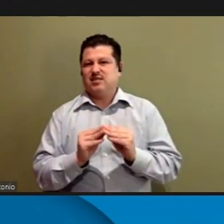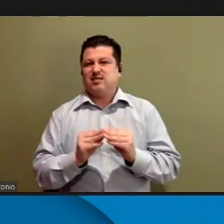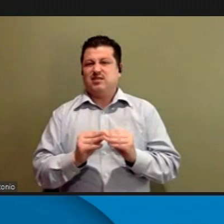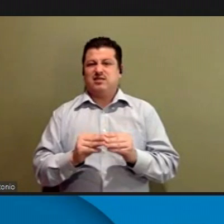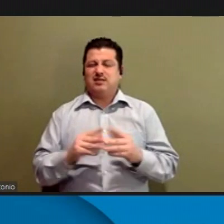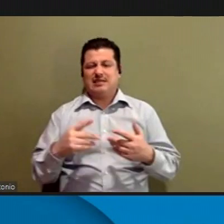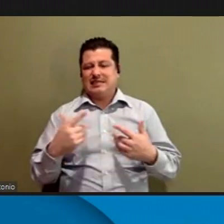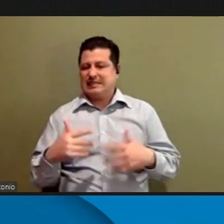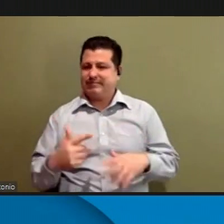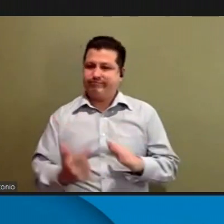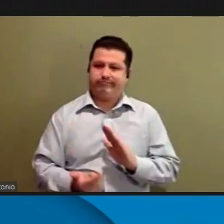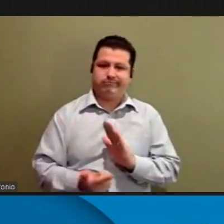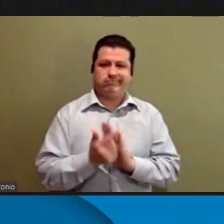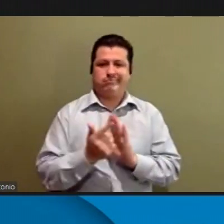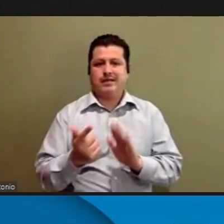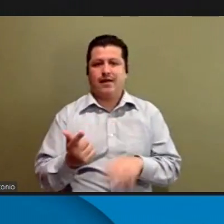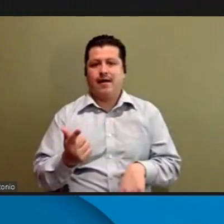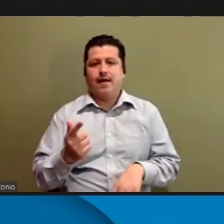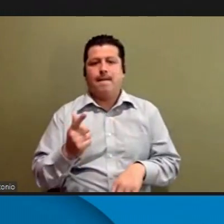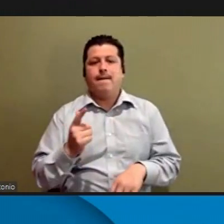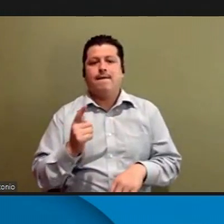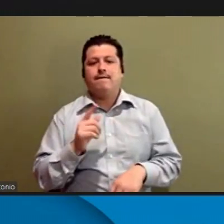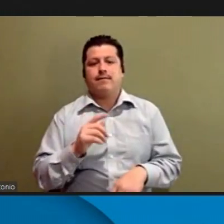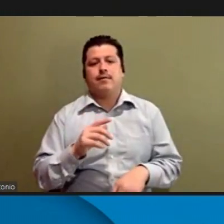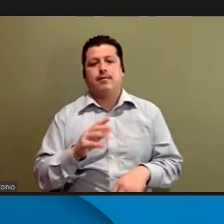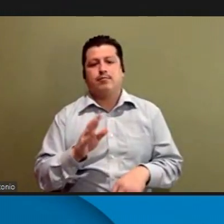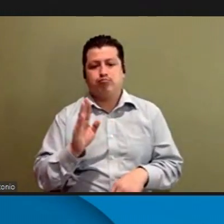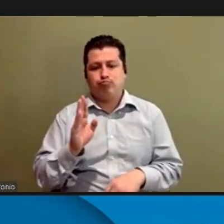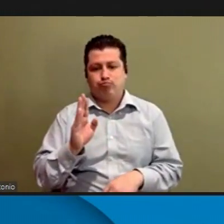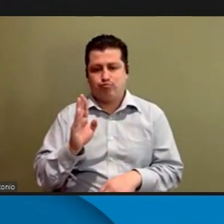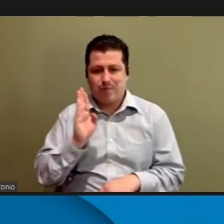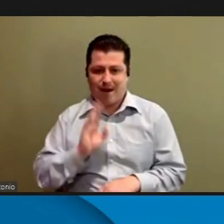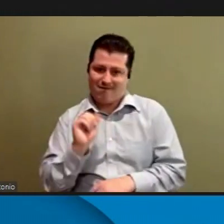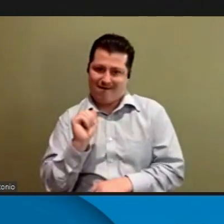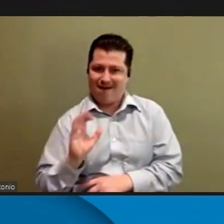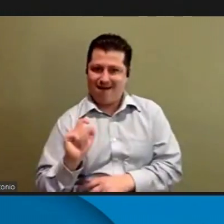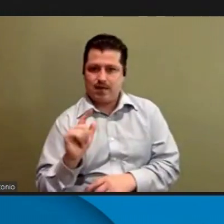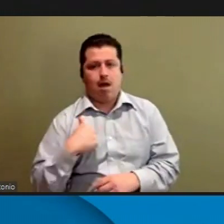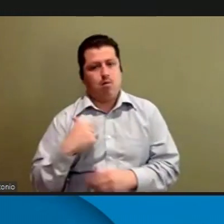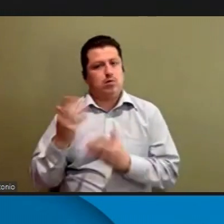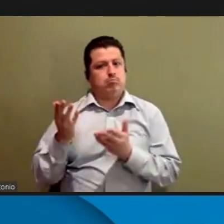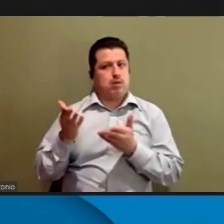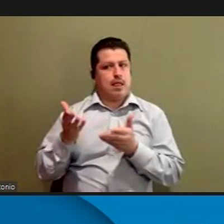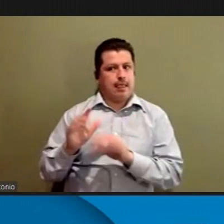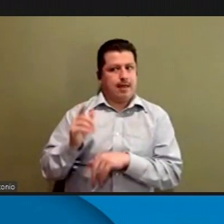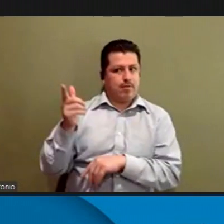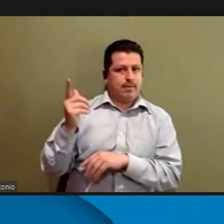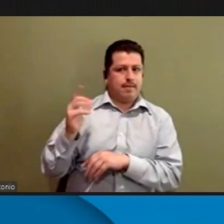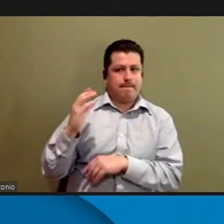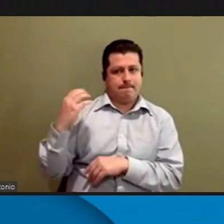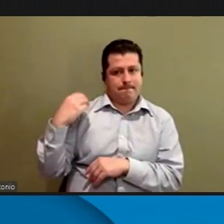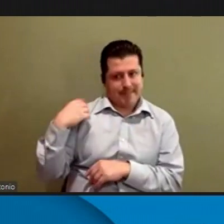So I'll release myself off the screen so that Mayor Pro Tem could speak, because this is clearly,